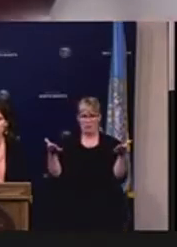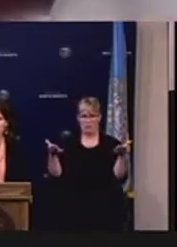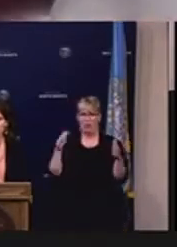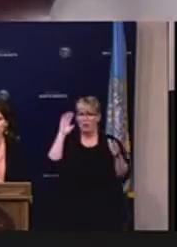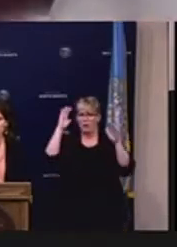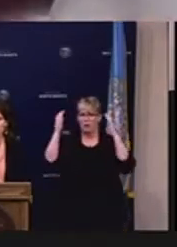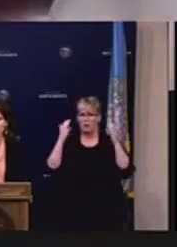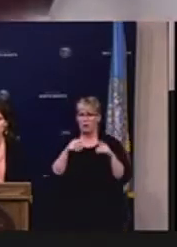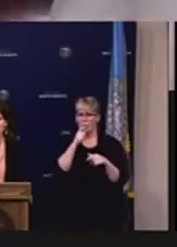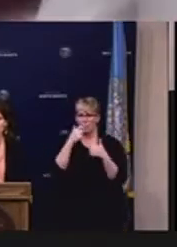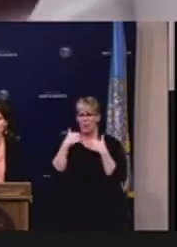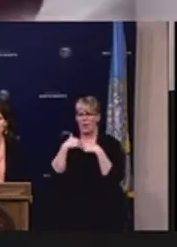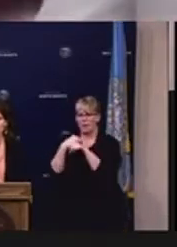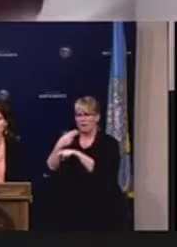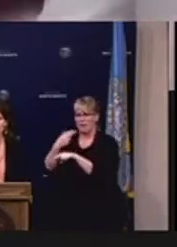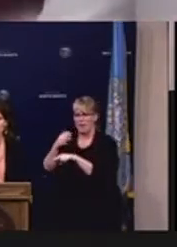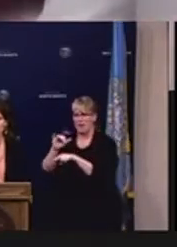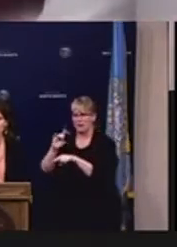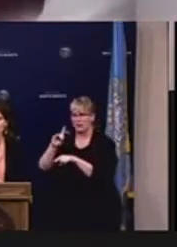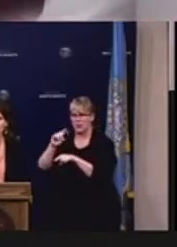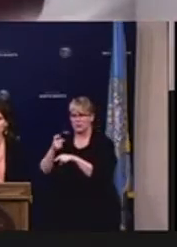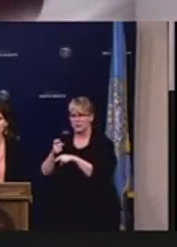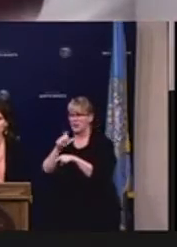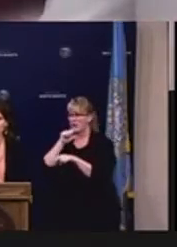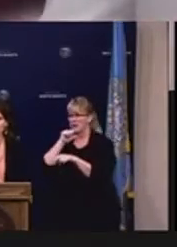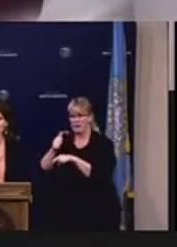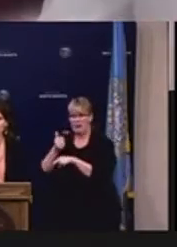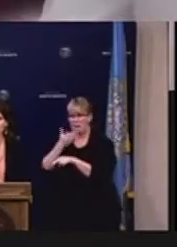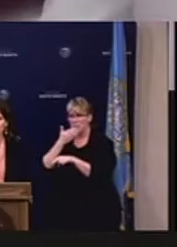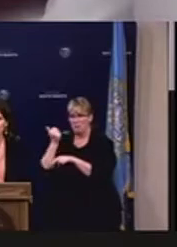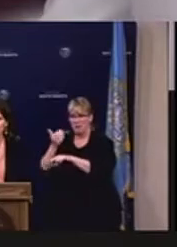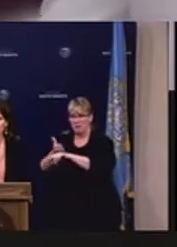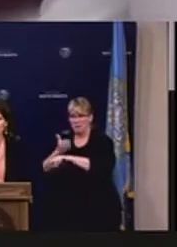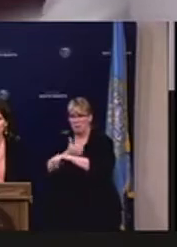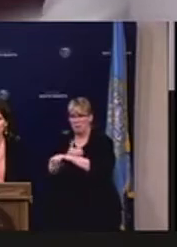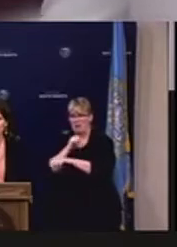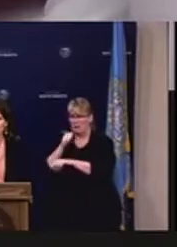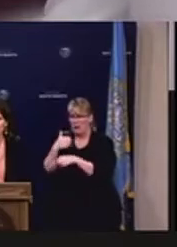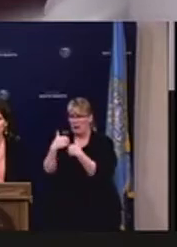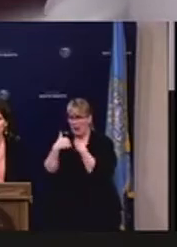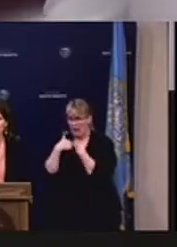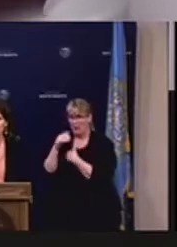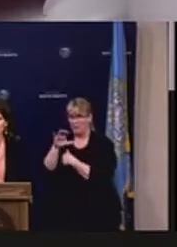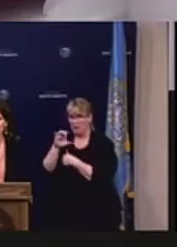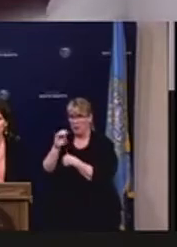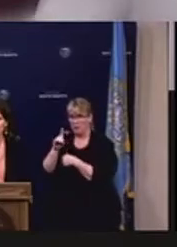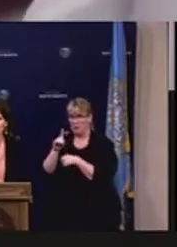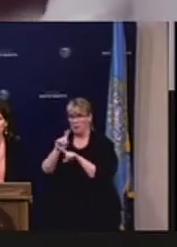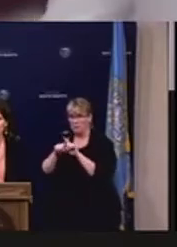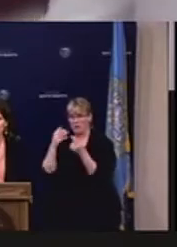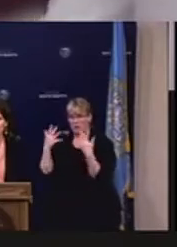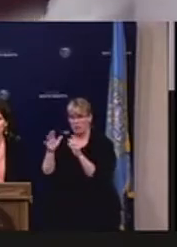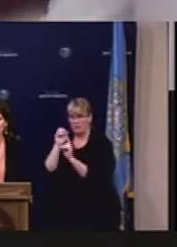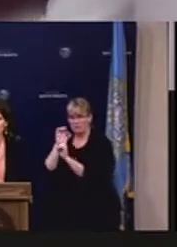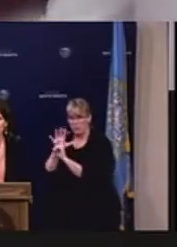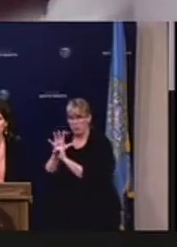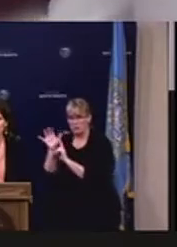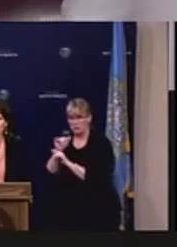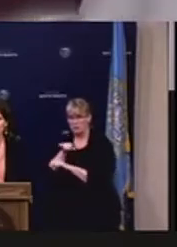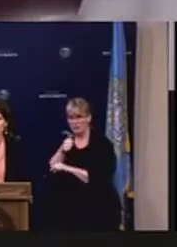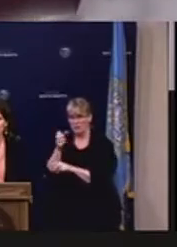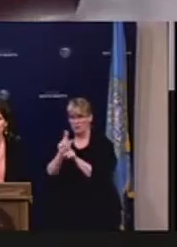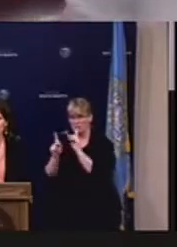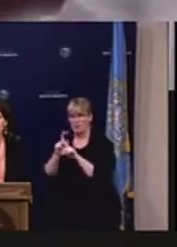ones that got hydroxychloroquine not get COVID, even though they were exposed just like the others? Or did they get